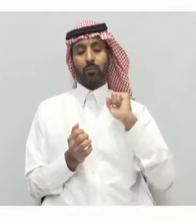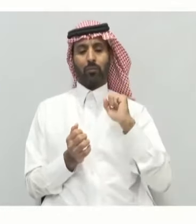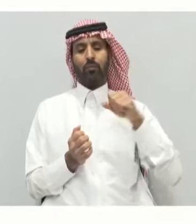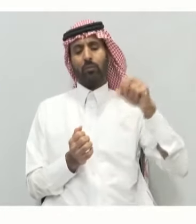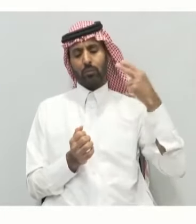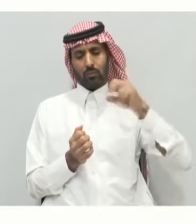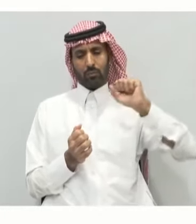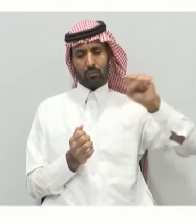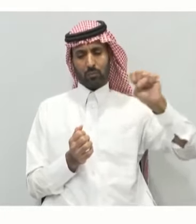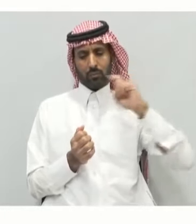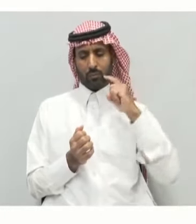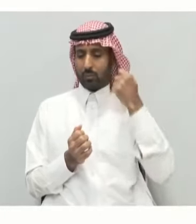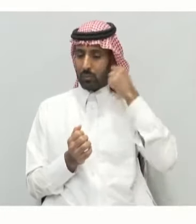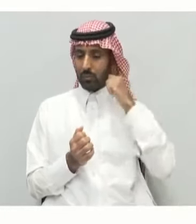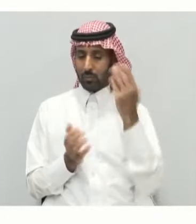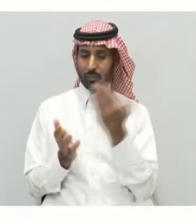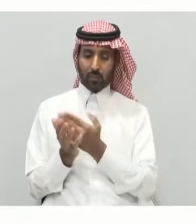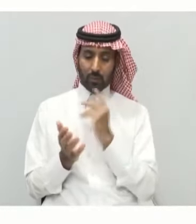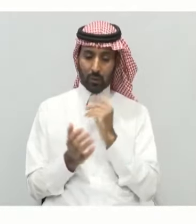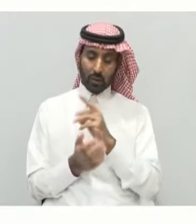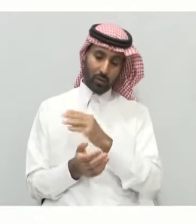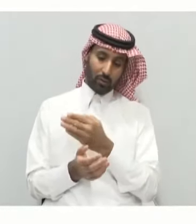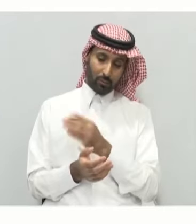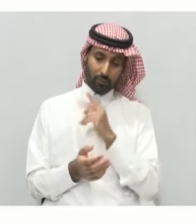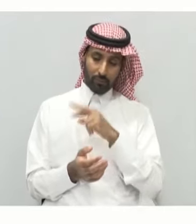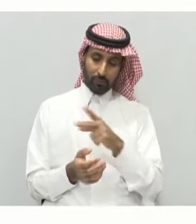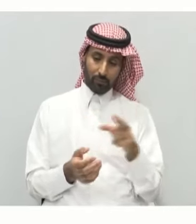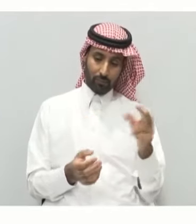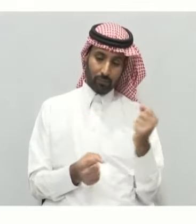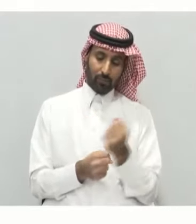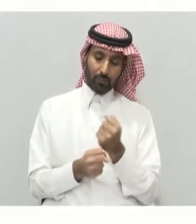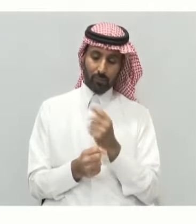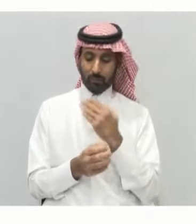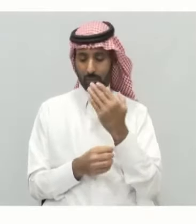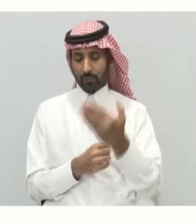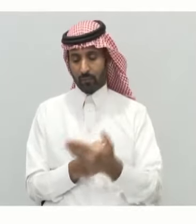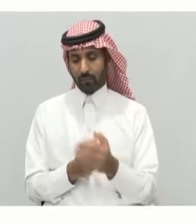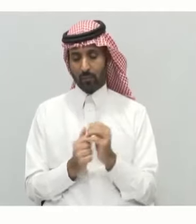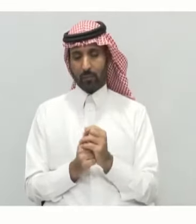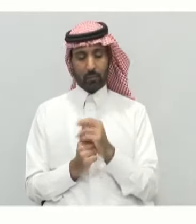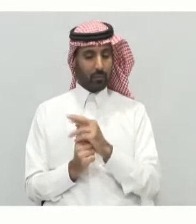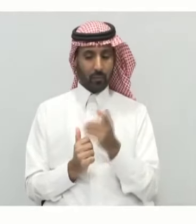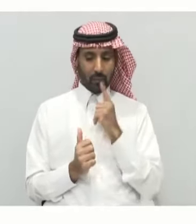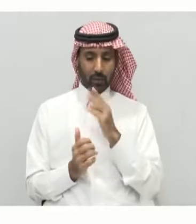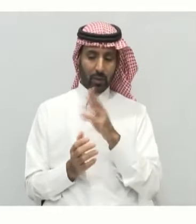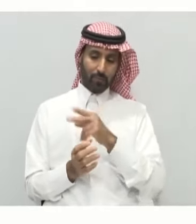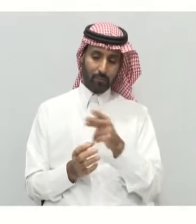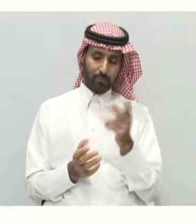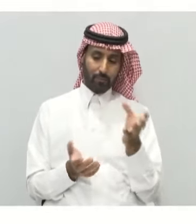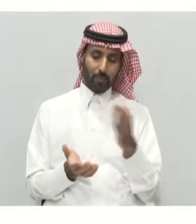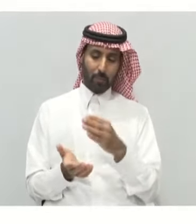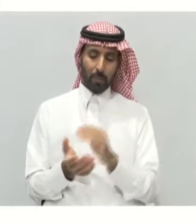them regular verb. And the other one here on the red, we call it irregular verb that do not have